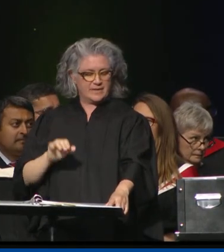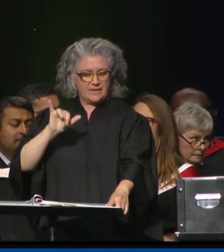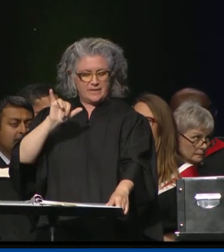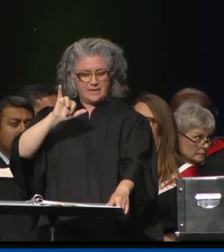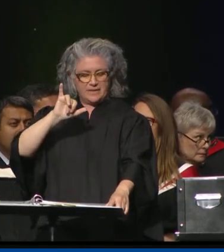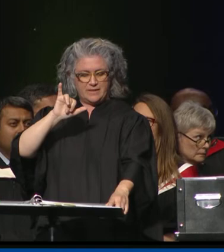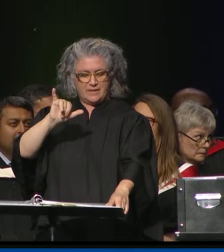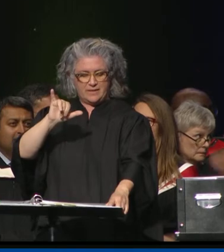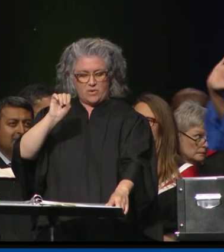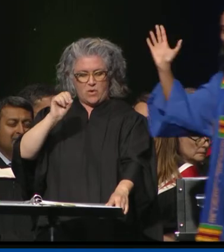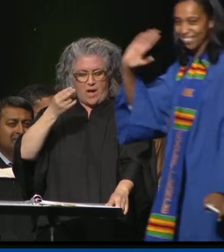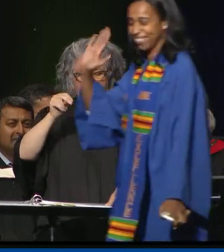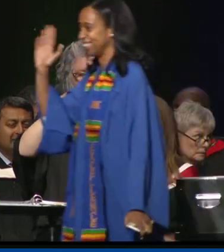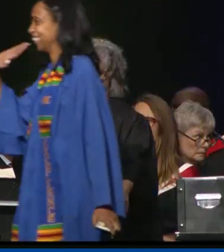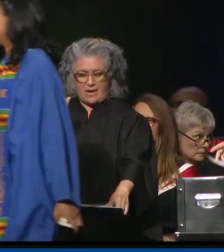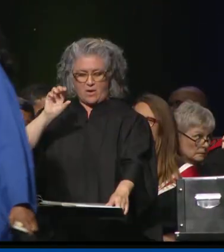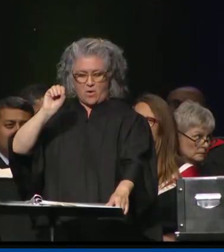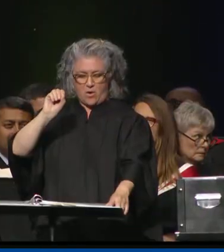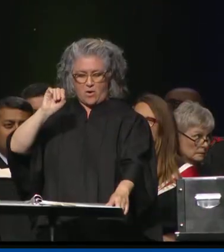Johanna Ogbamichael.